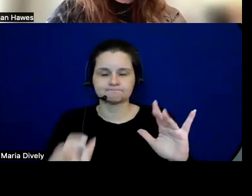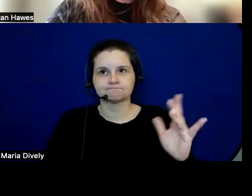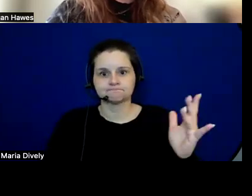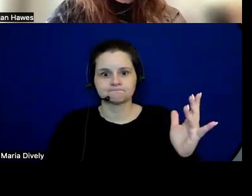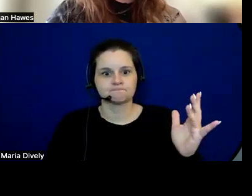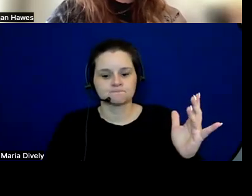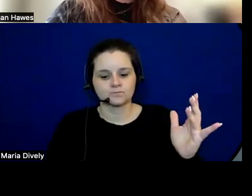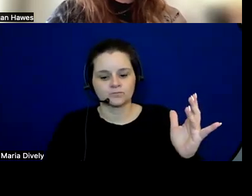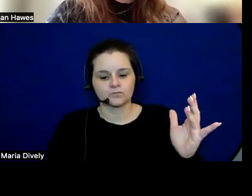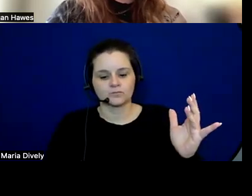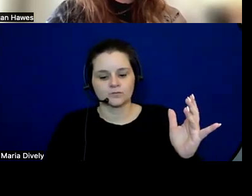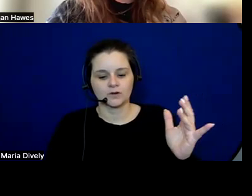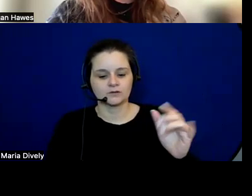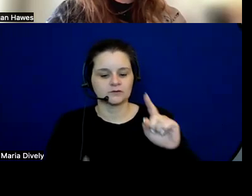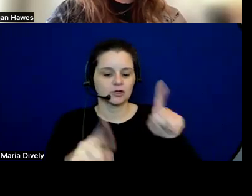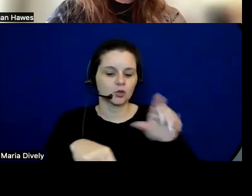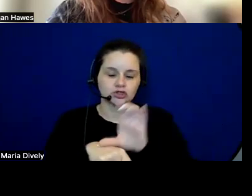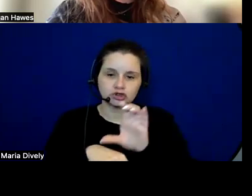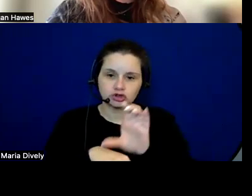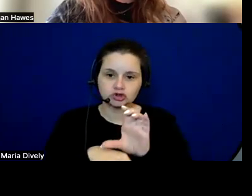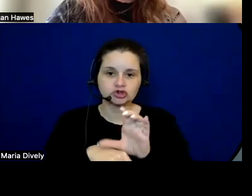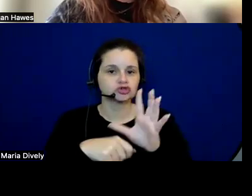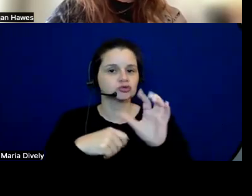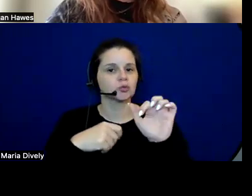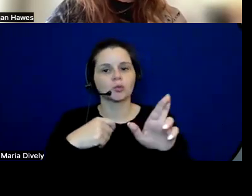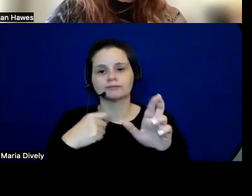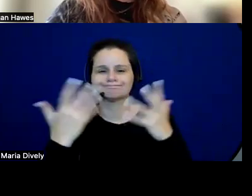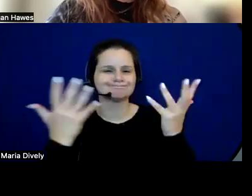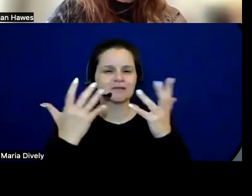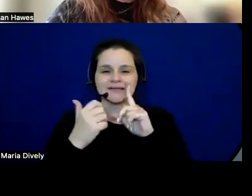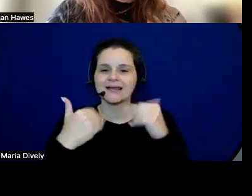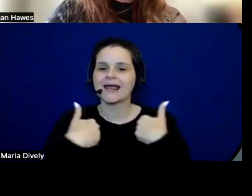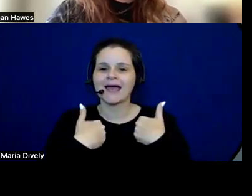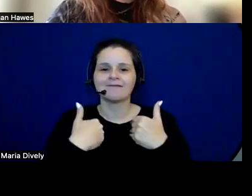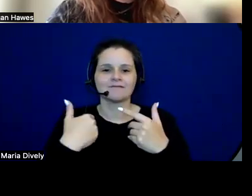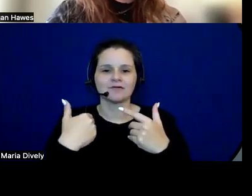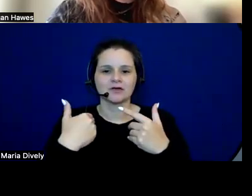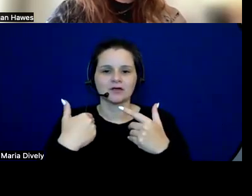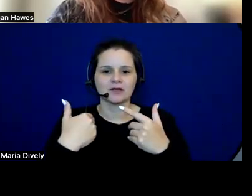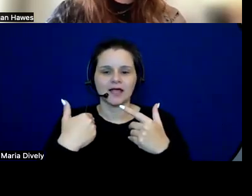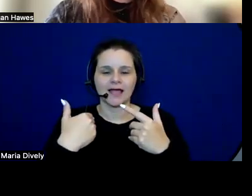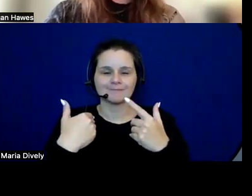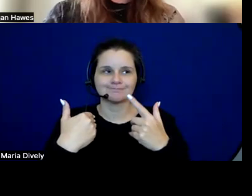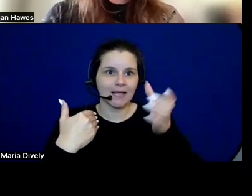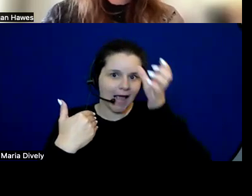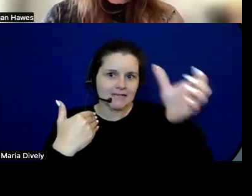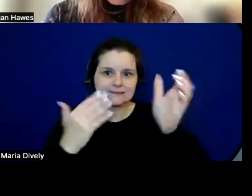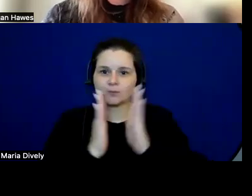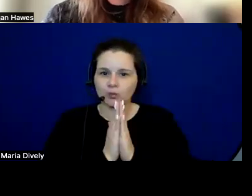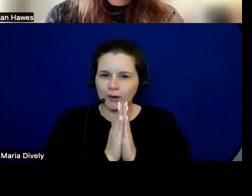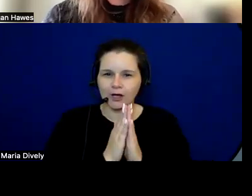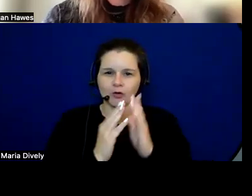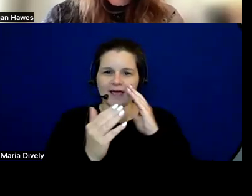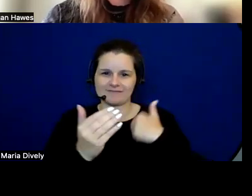go to church or talk about, so they didn't have a grasp at prayer and just having